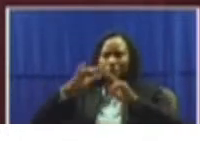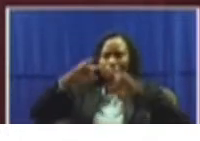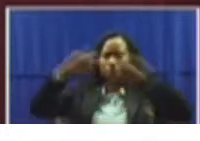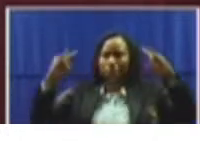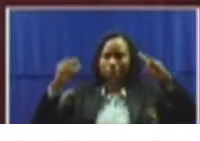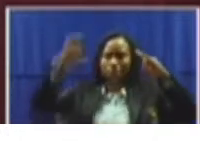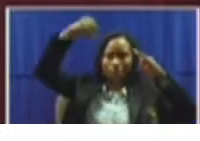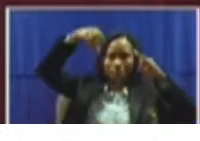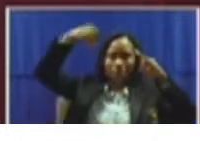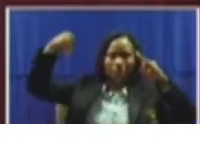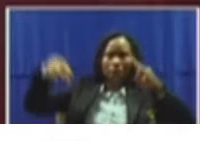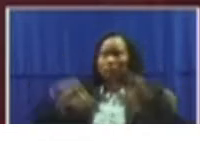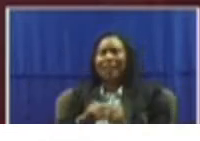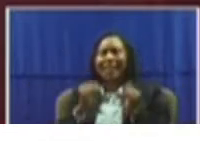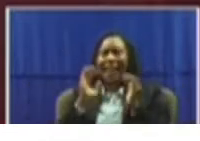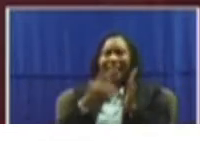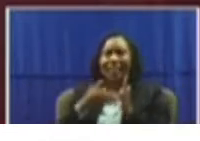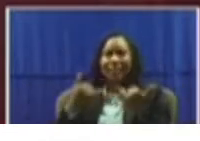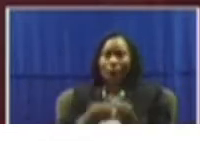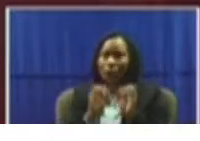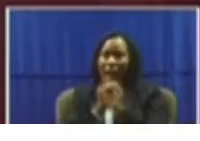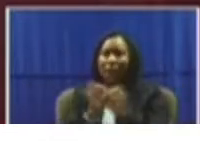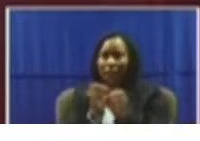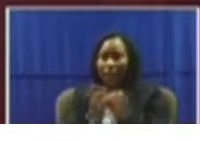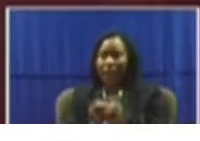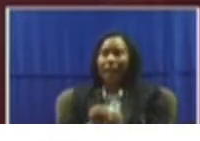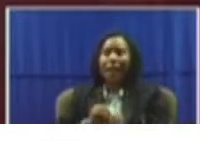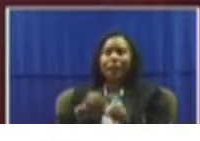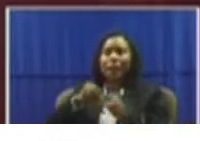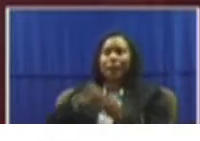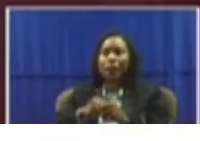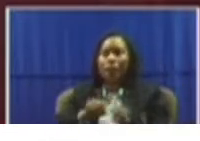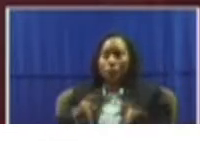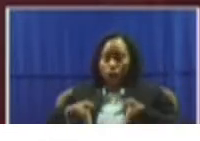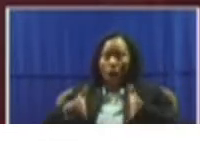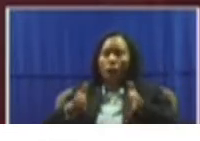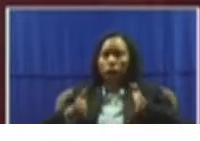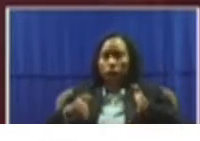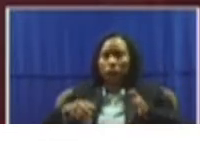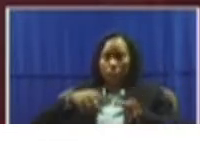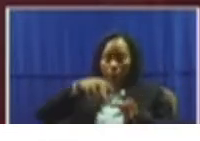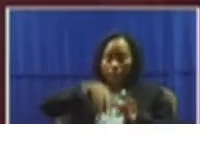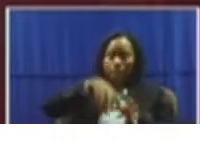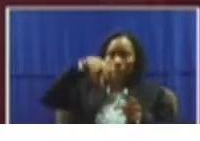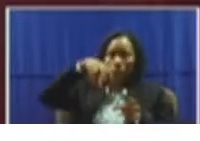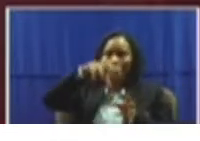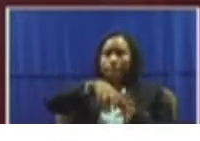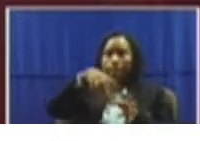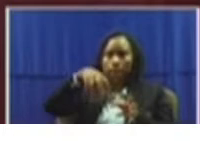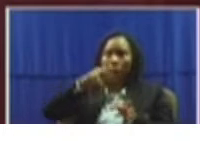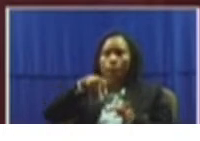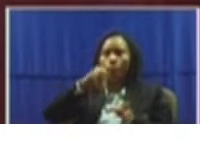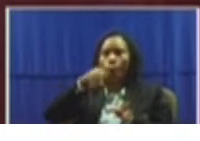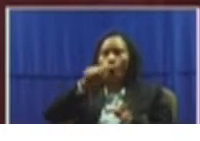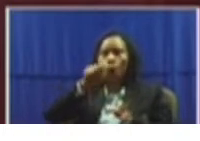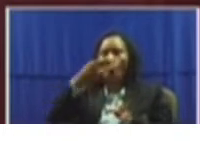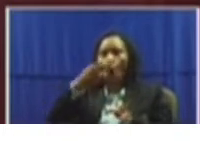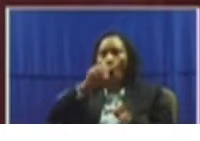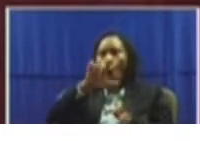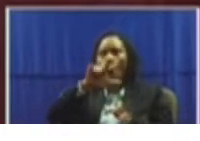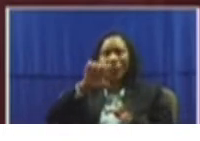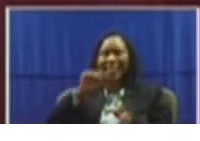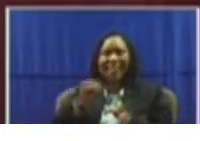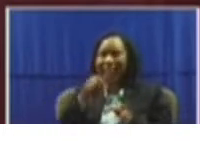traps for thousands on every single year, and taxi violence has become normal in